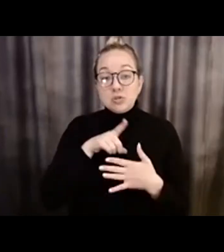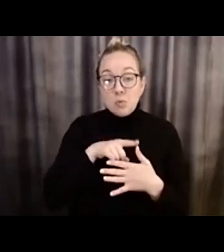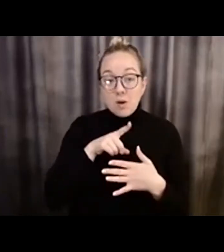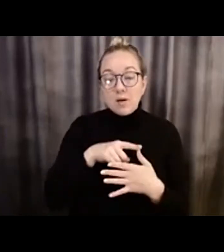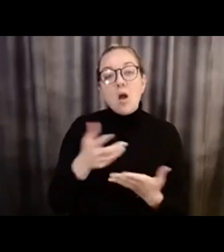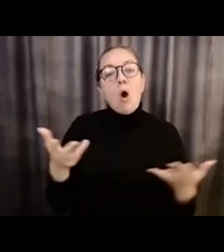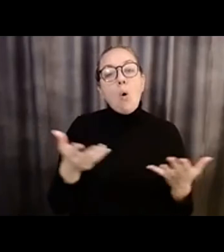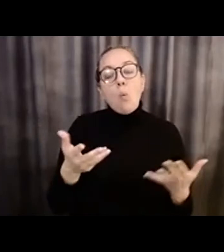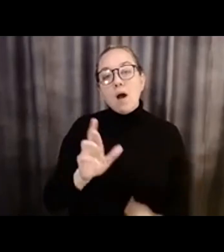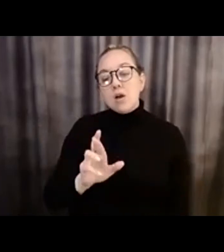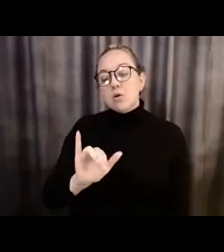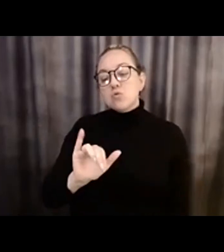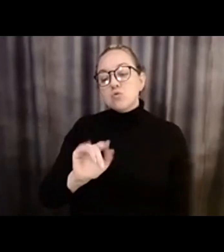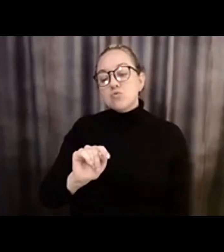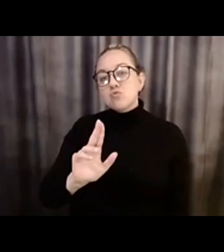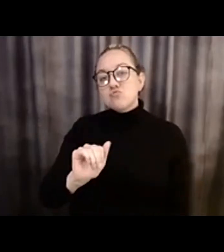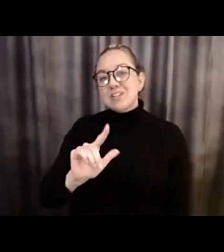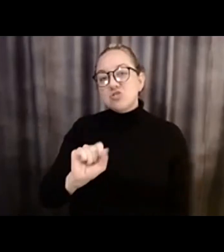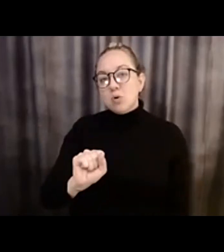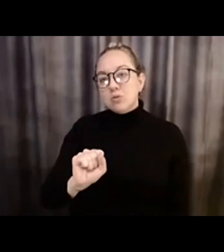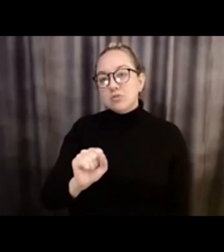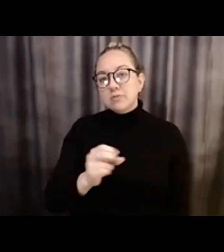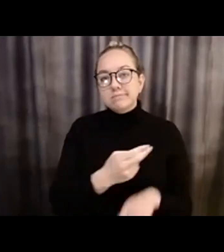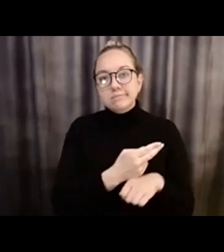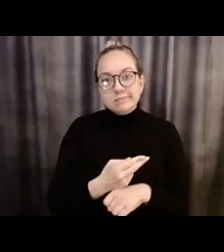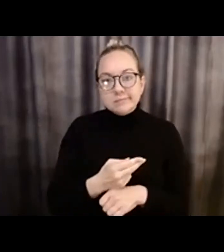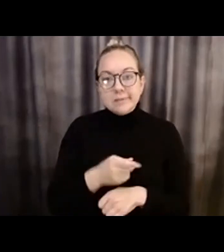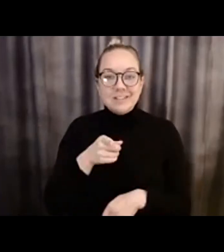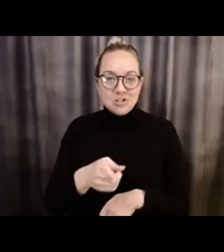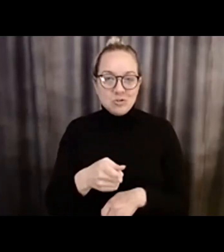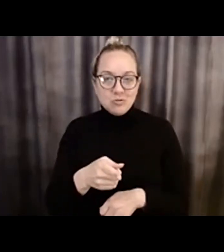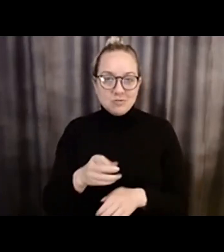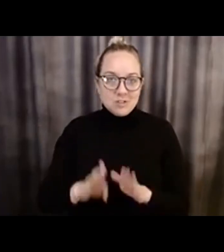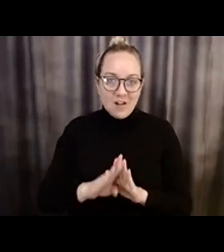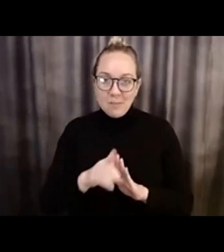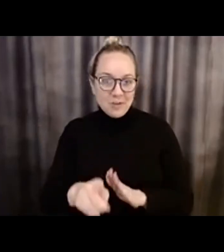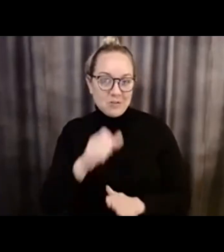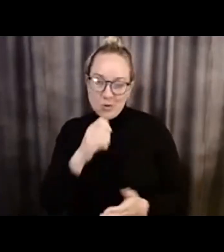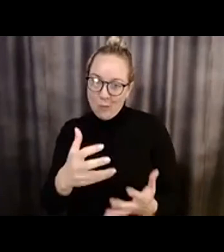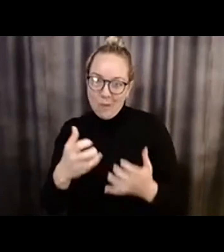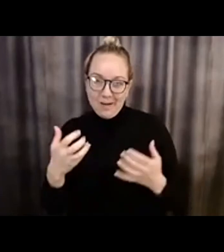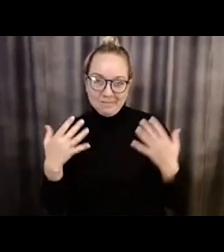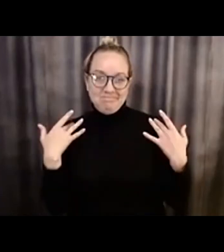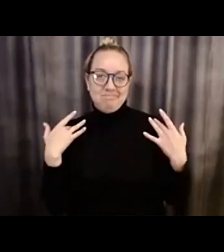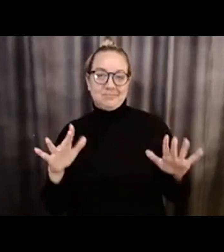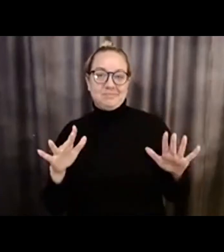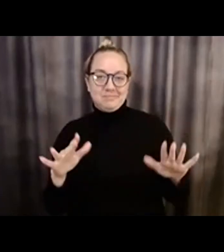that you just won't give up? What rituals are you excited to